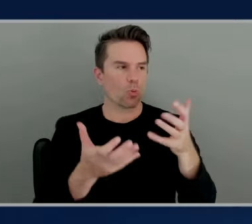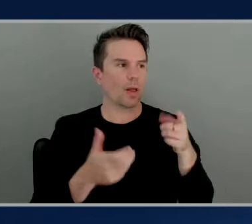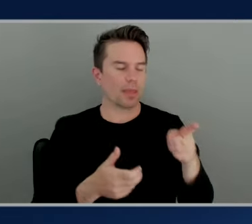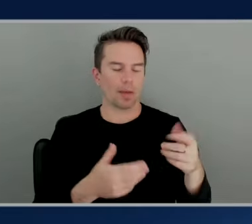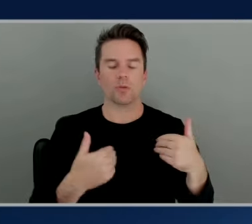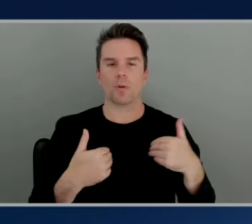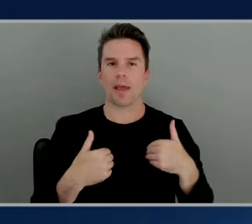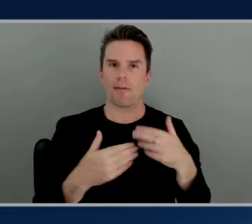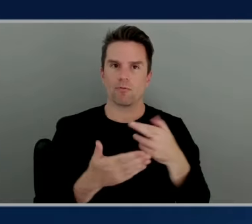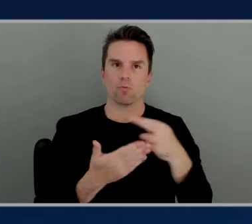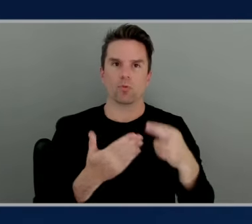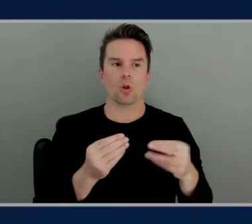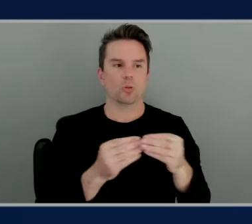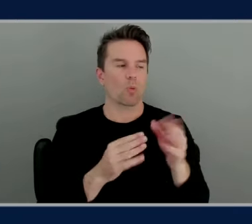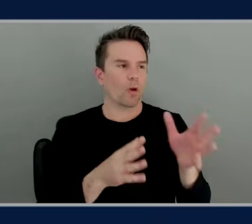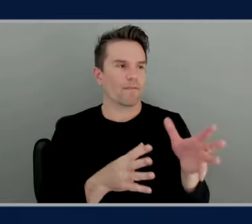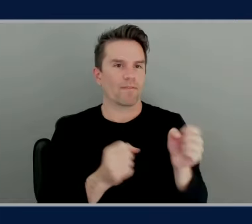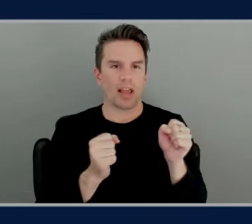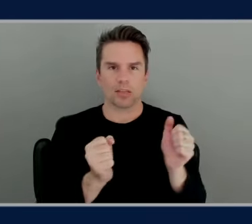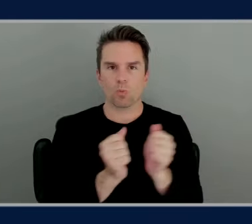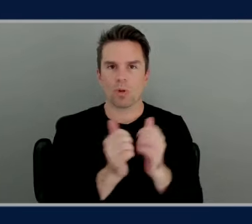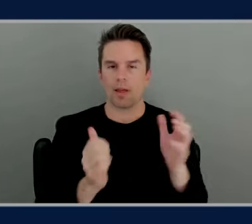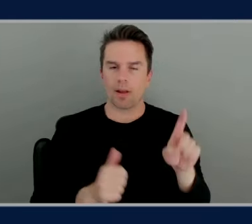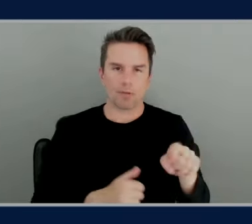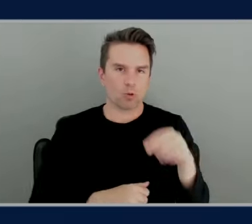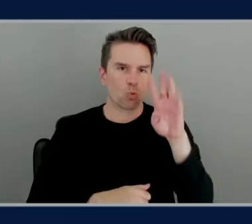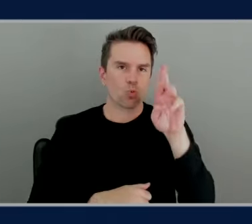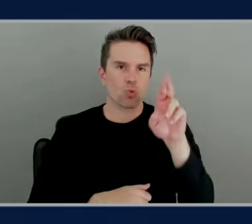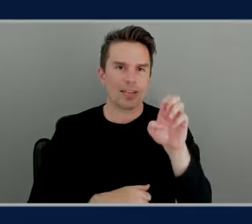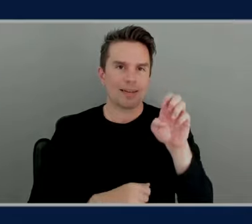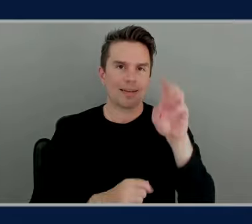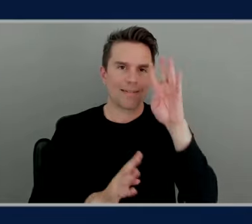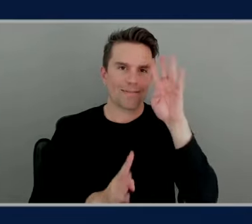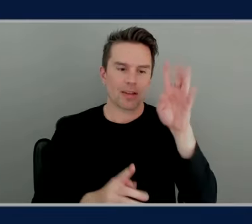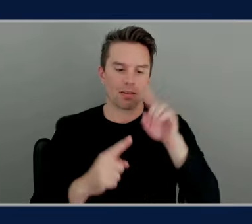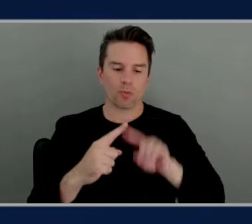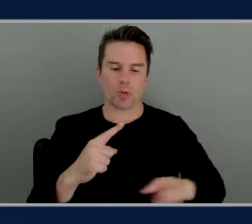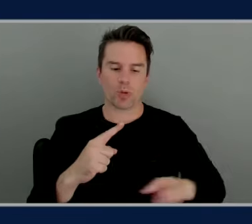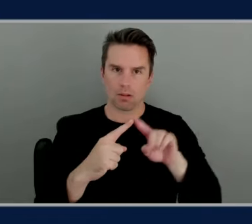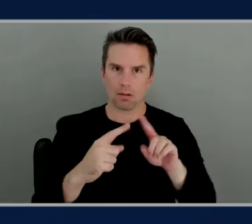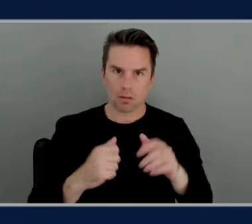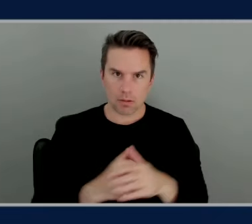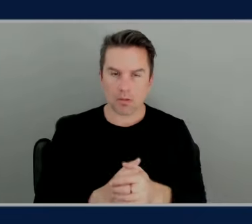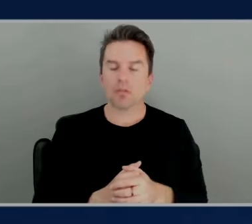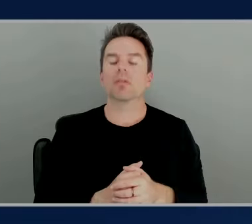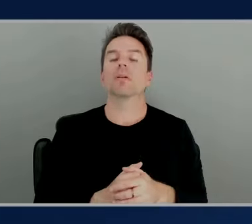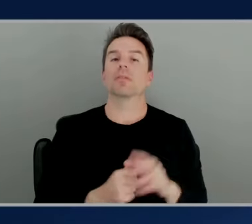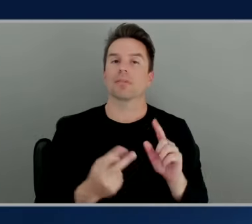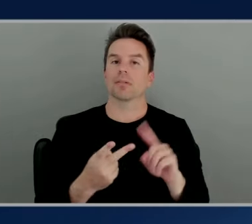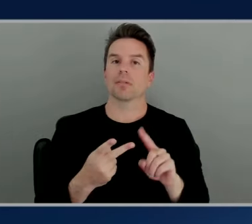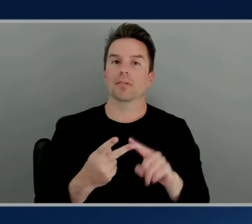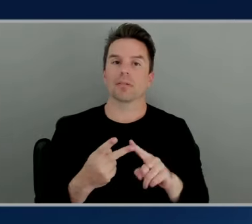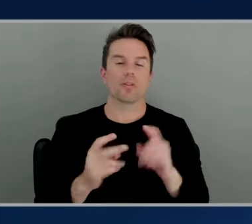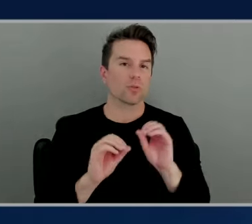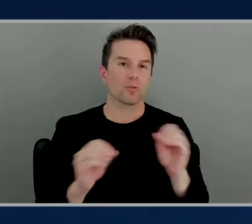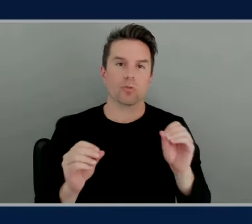go without having to reinvent the wheel, right? Yeah. And the second thing that I want to talk about is that